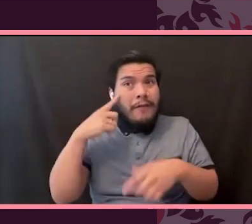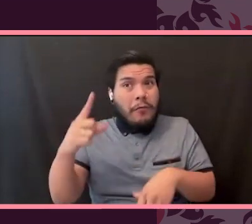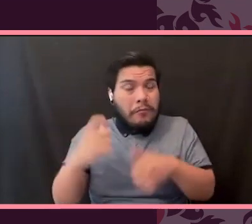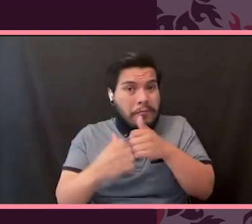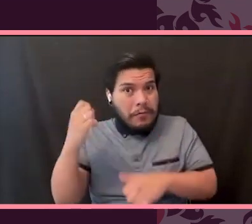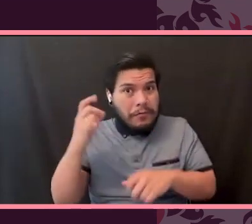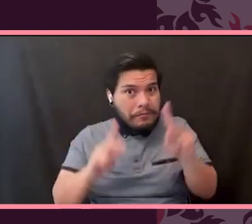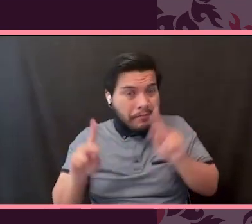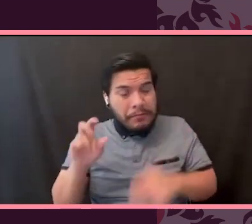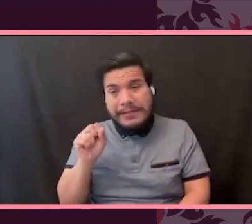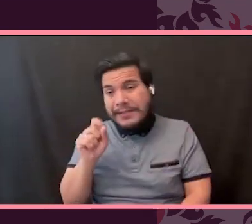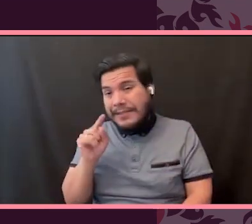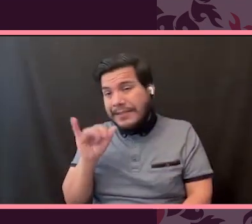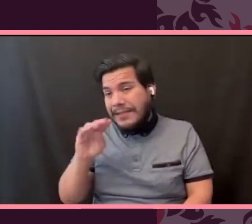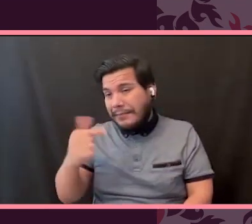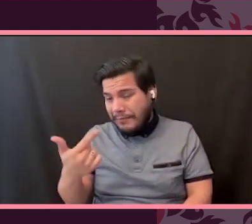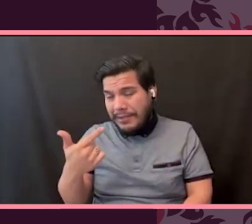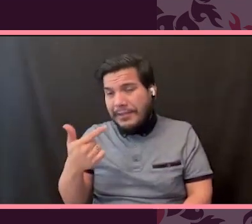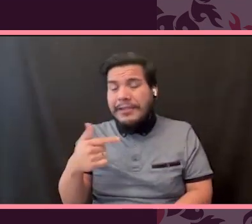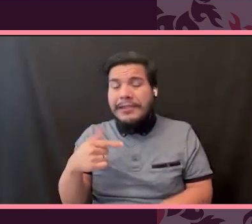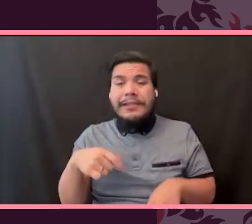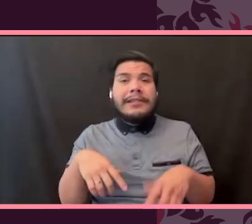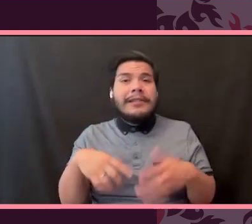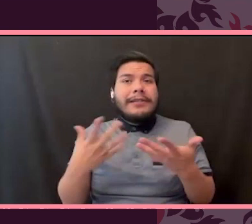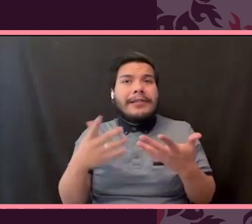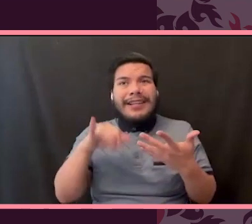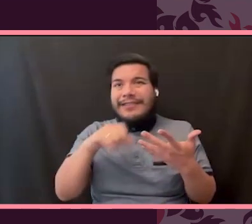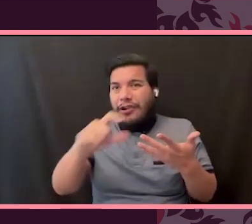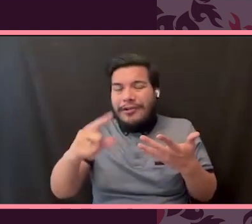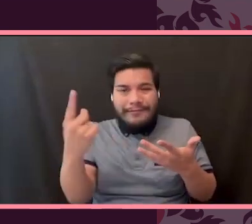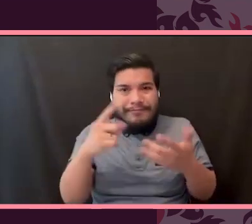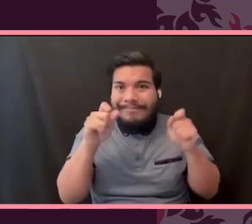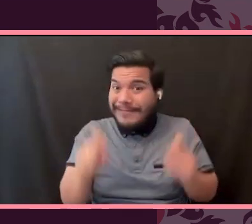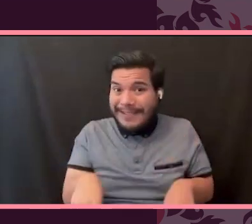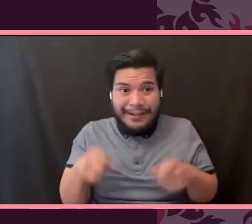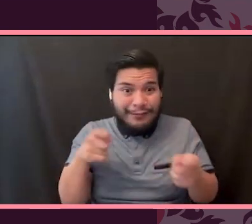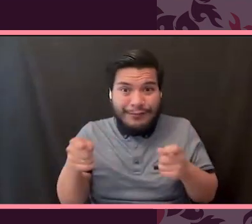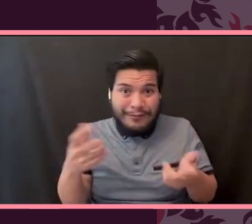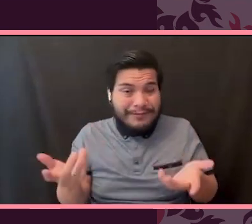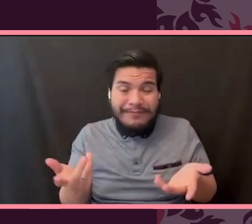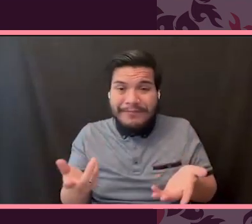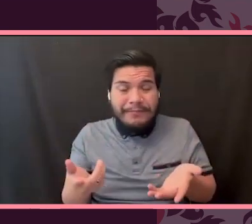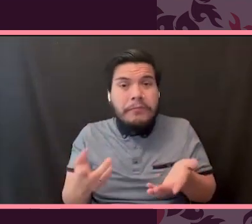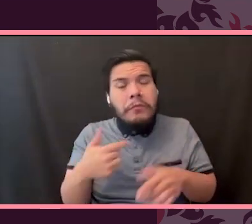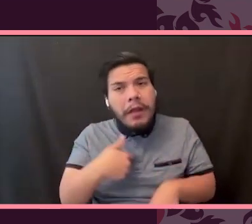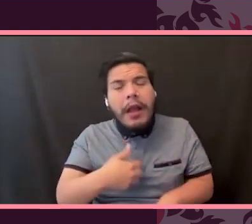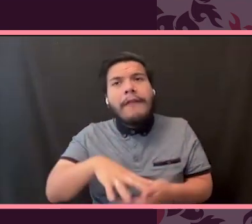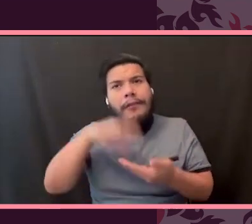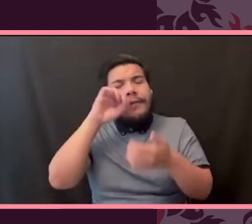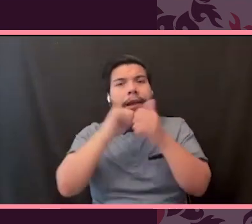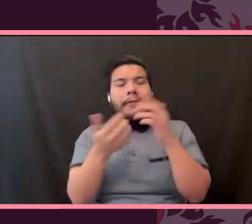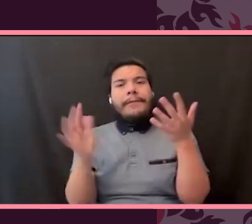stimming is not something you can easily, if at all, control. I've learned to mask enough that I